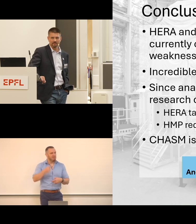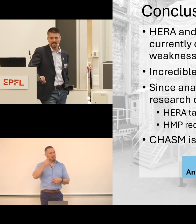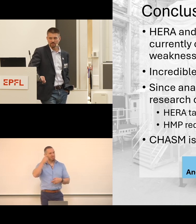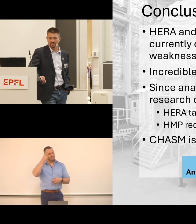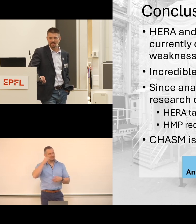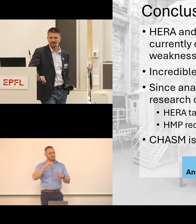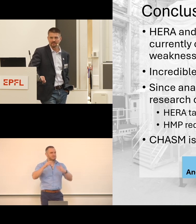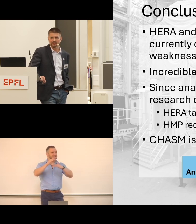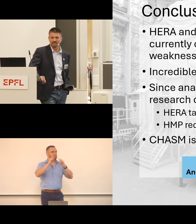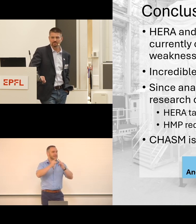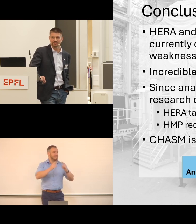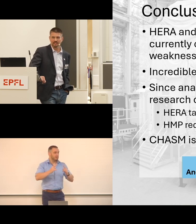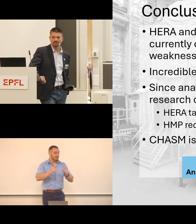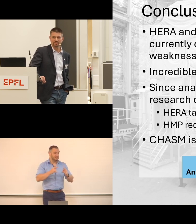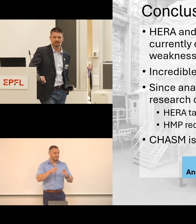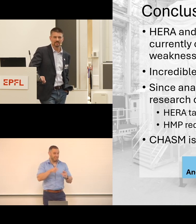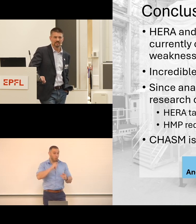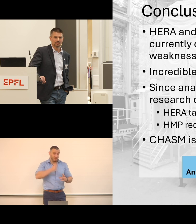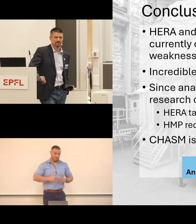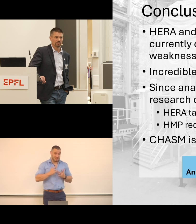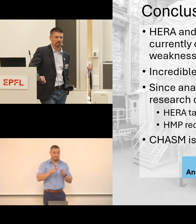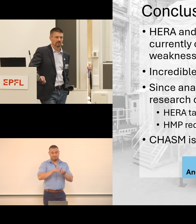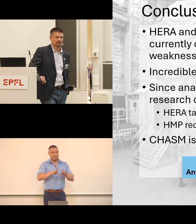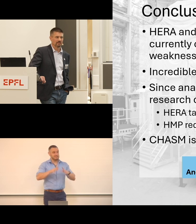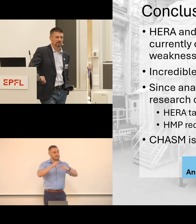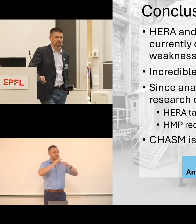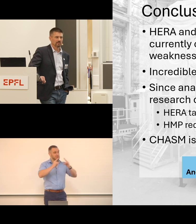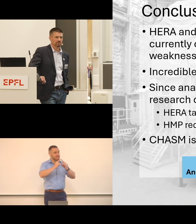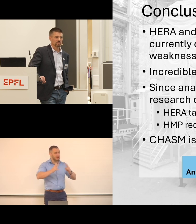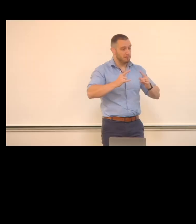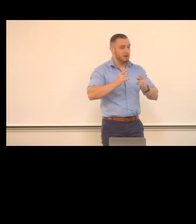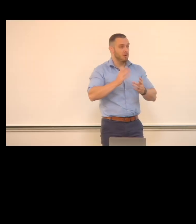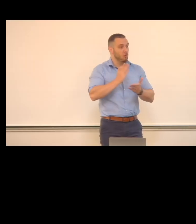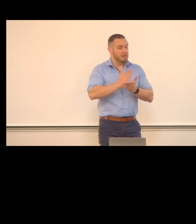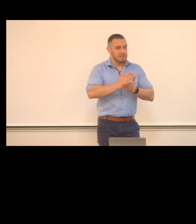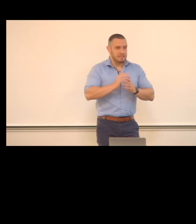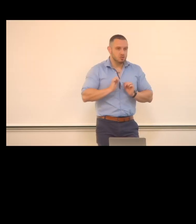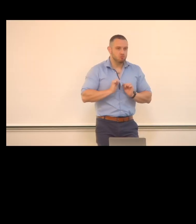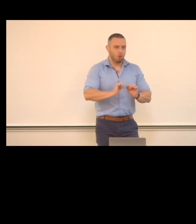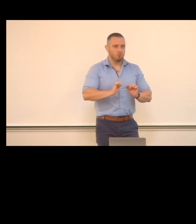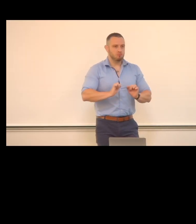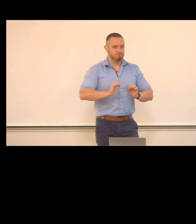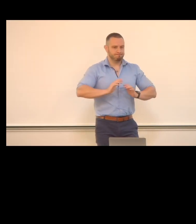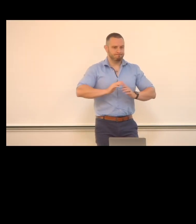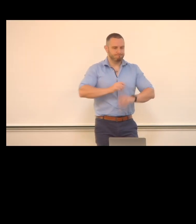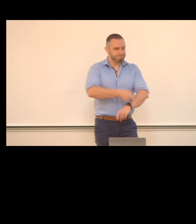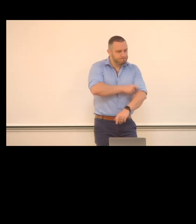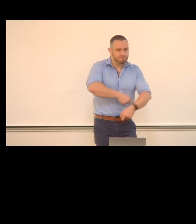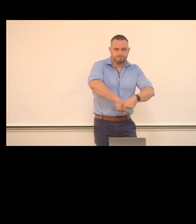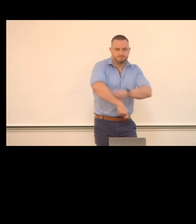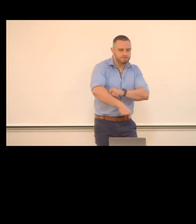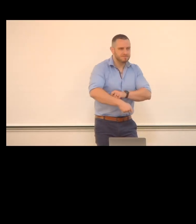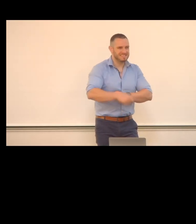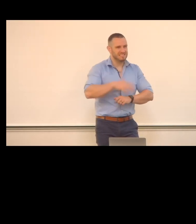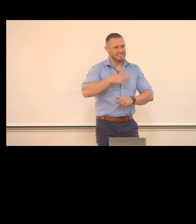space camp, then that's what you're going to get. You're going to get a space camp feel. So it's really up to you, and you need to be diligent about that and